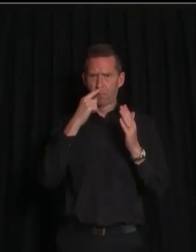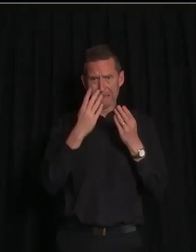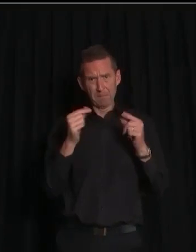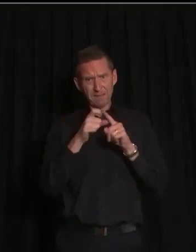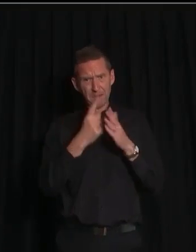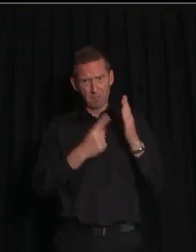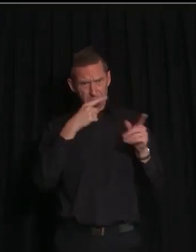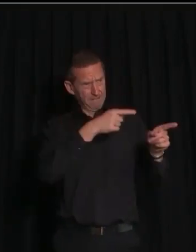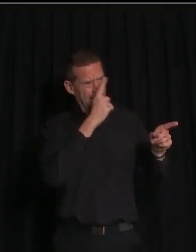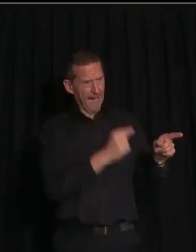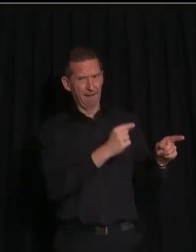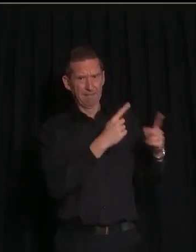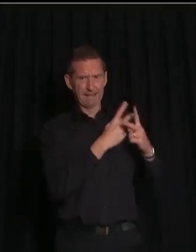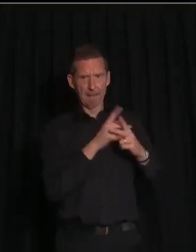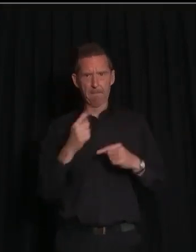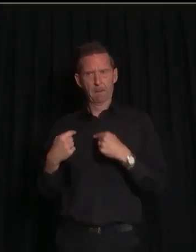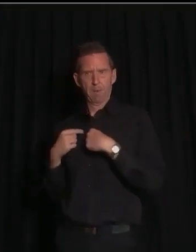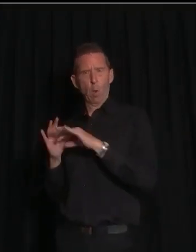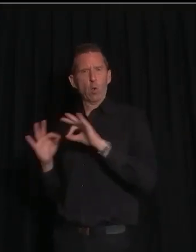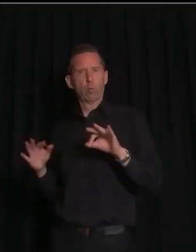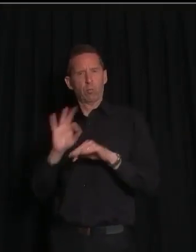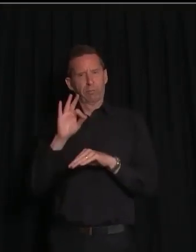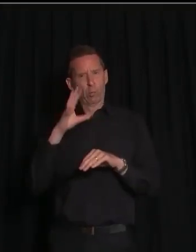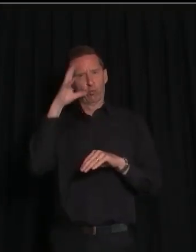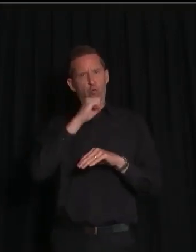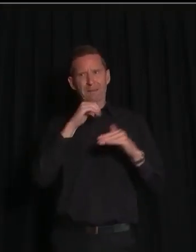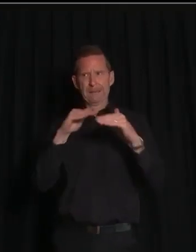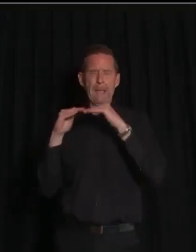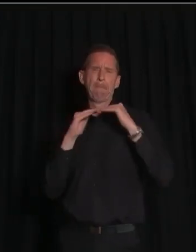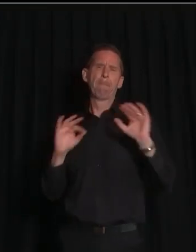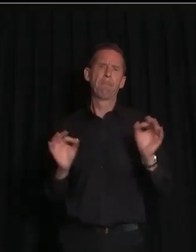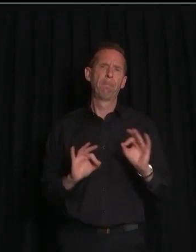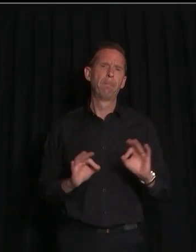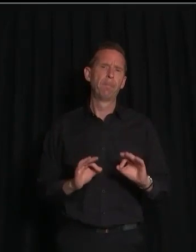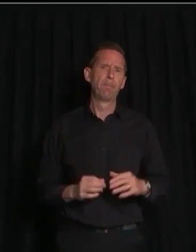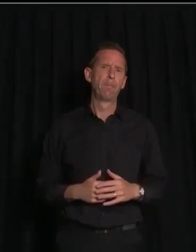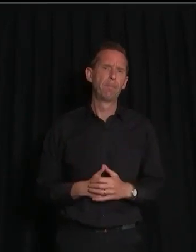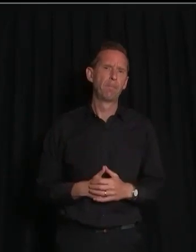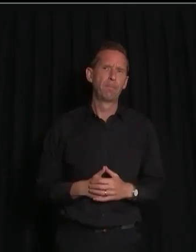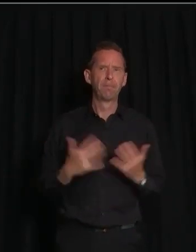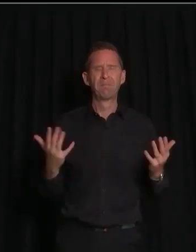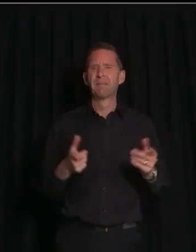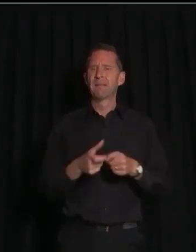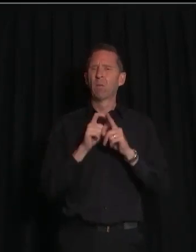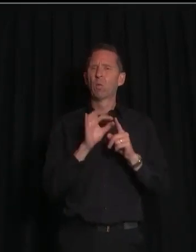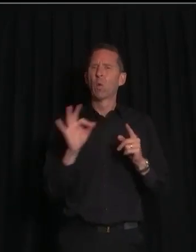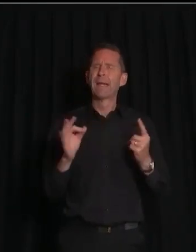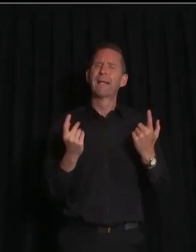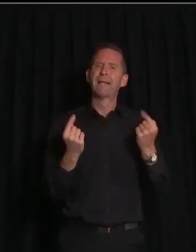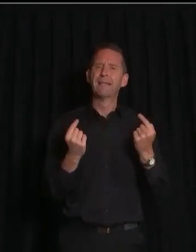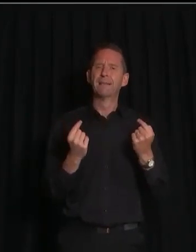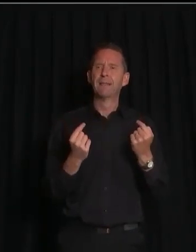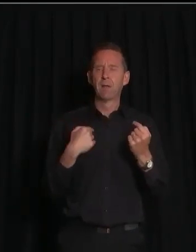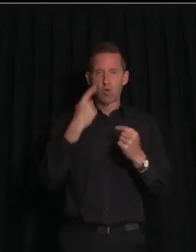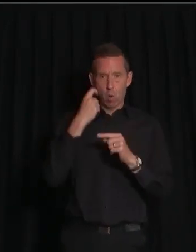I myself happen to fit that stereotype. So it's a very difficult path to be in, trying to advocate